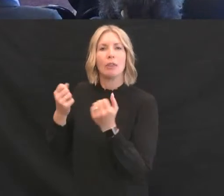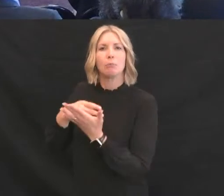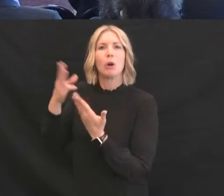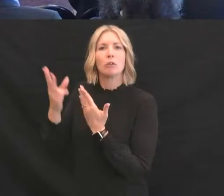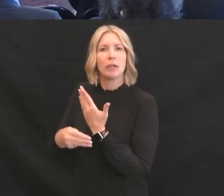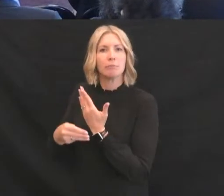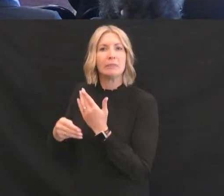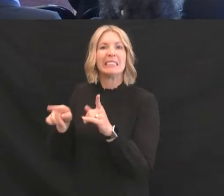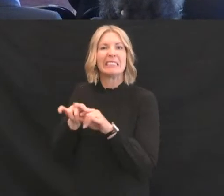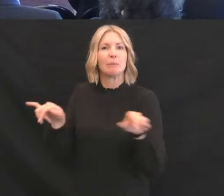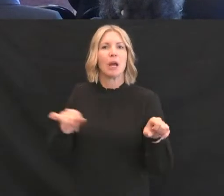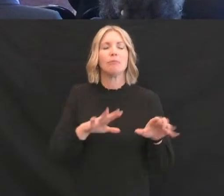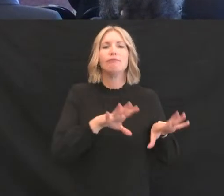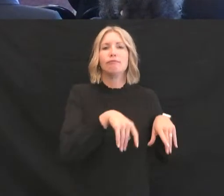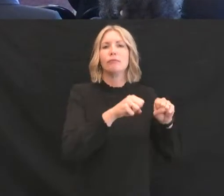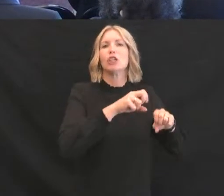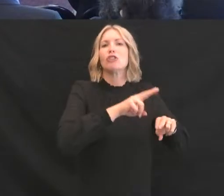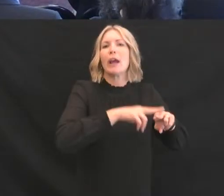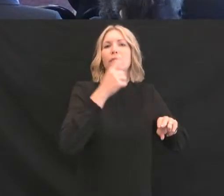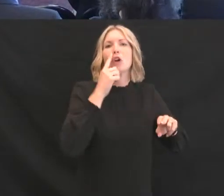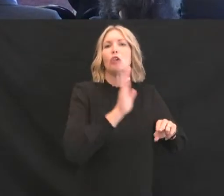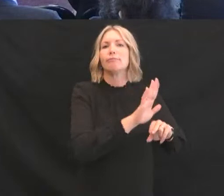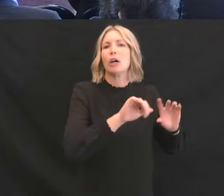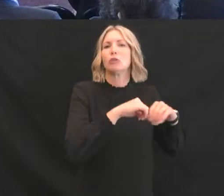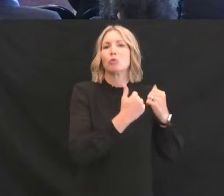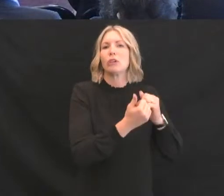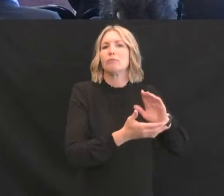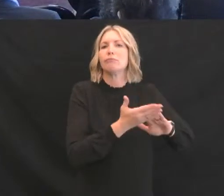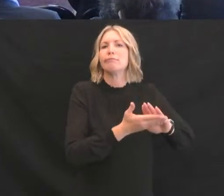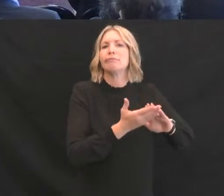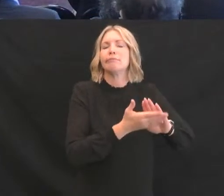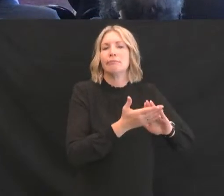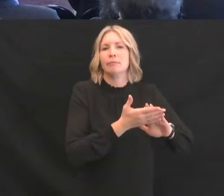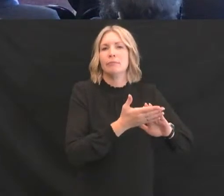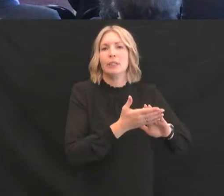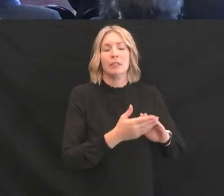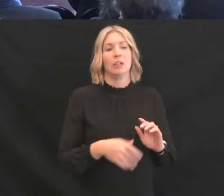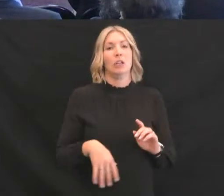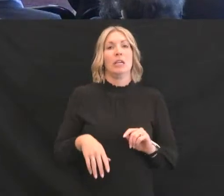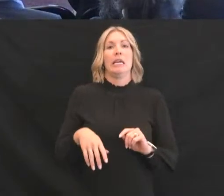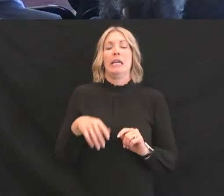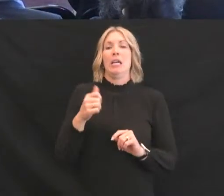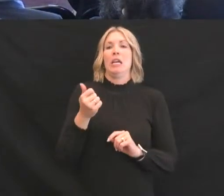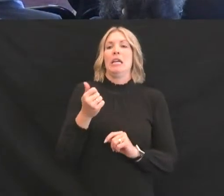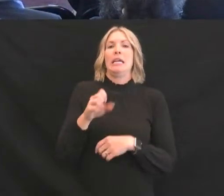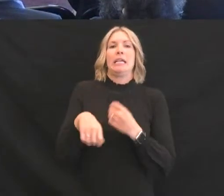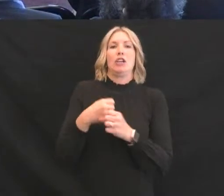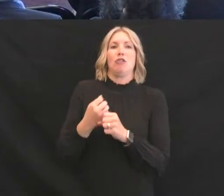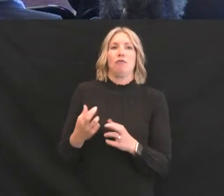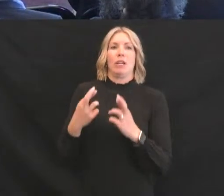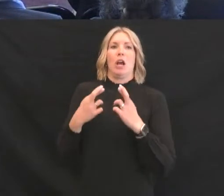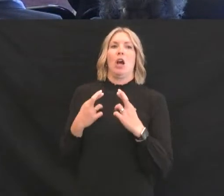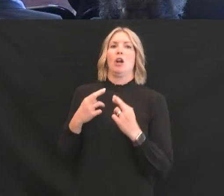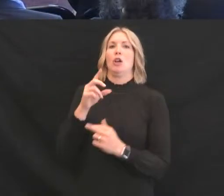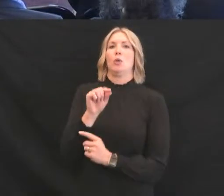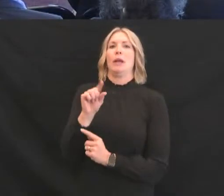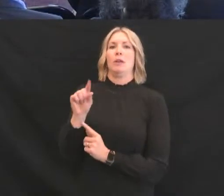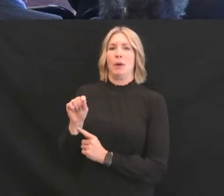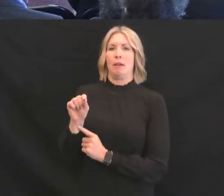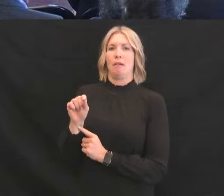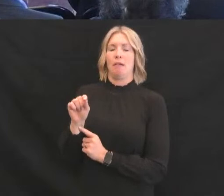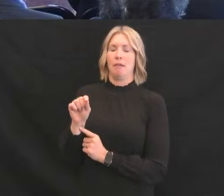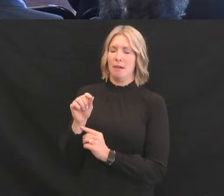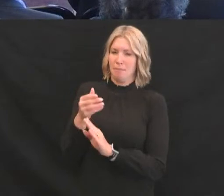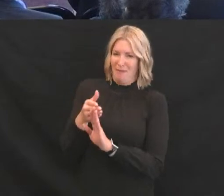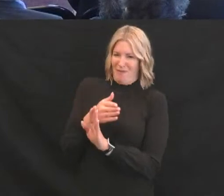Council. Before her retirement in 2020, Dr. Donovan played an instrumental role in the development